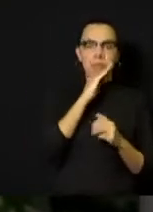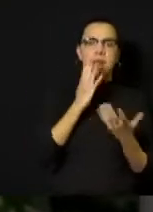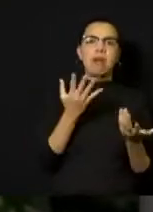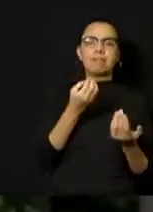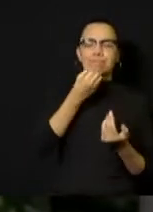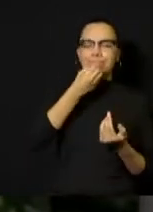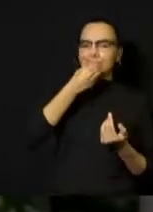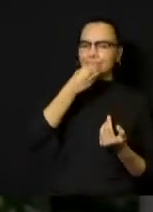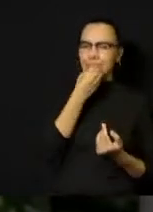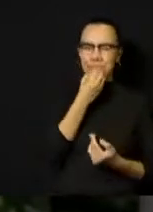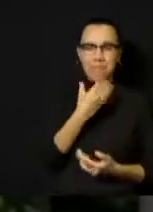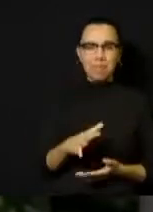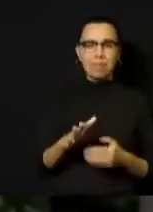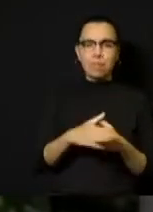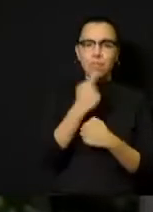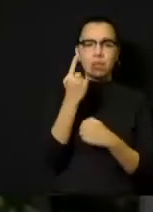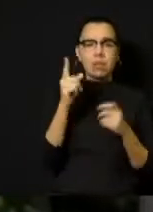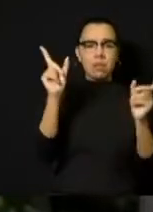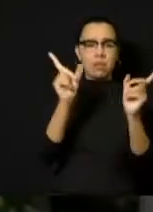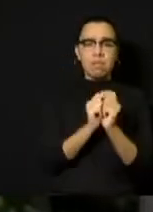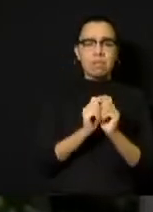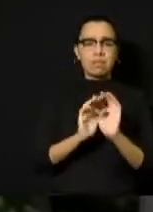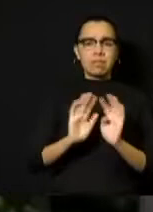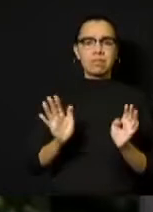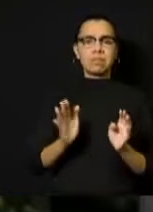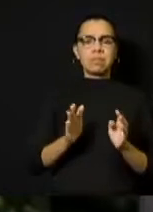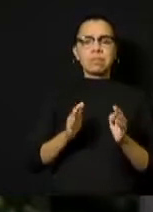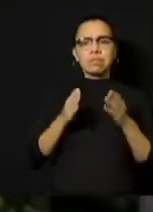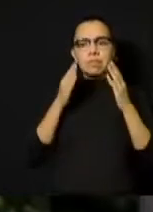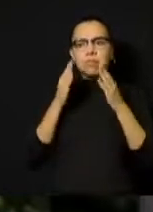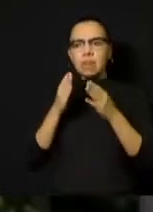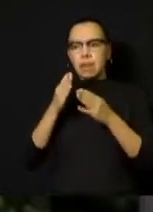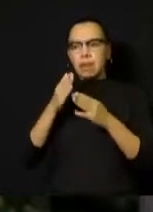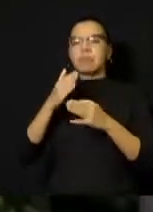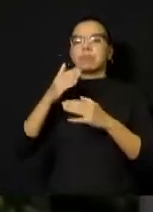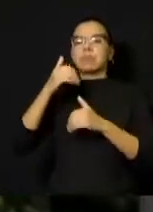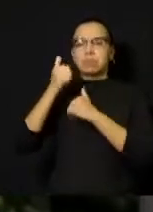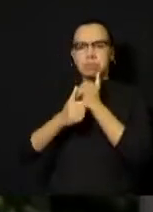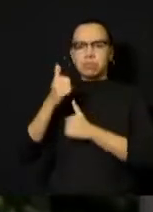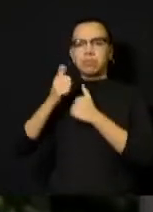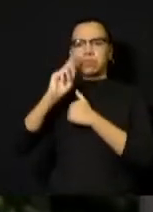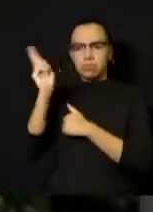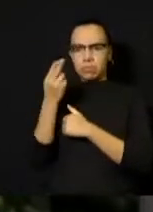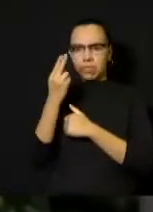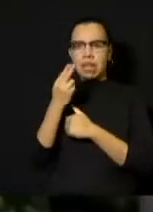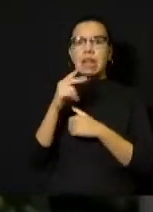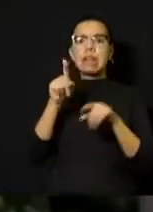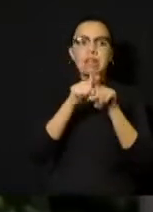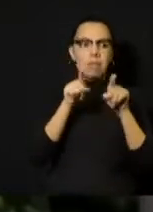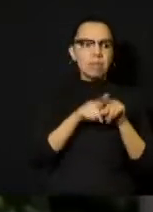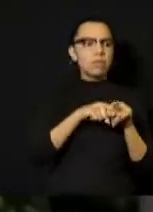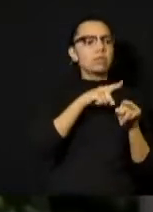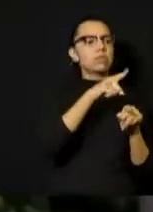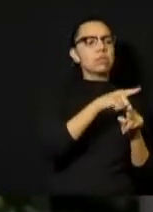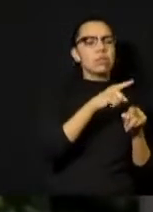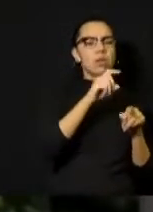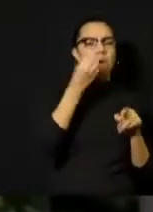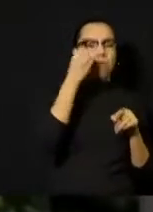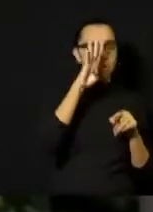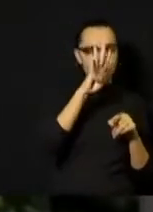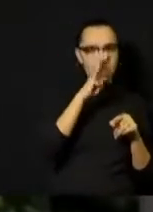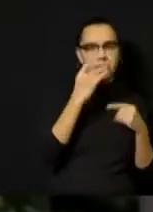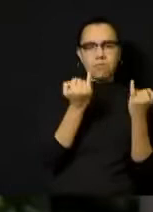their partners. I think that's really cool. It's not only there in their careers, but also